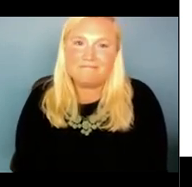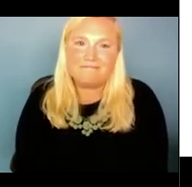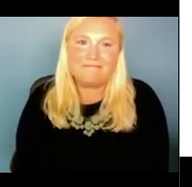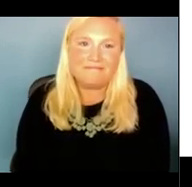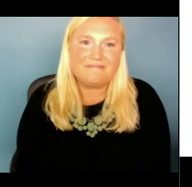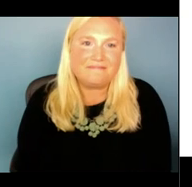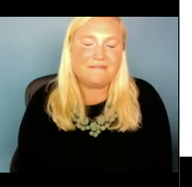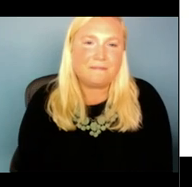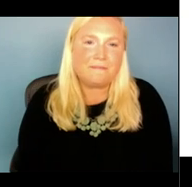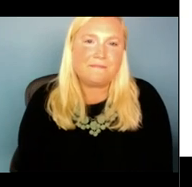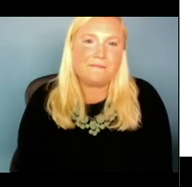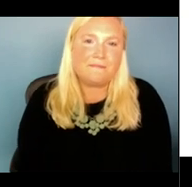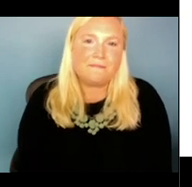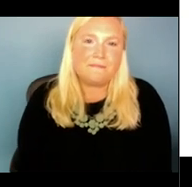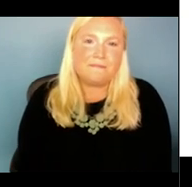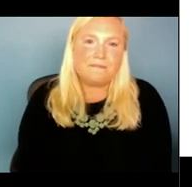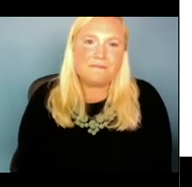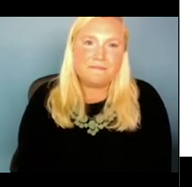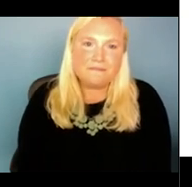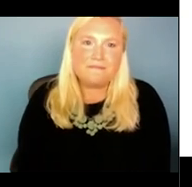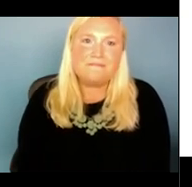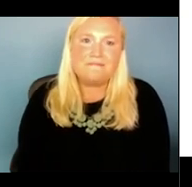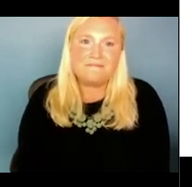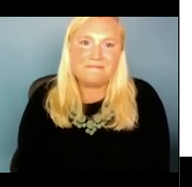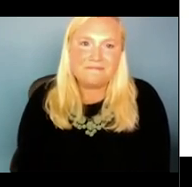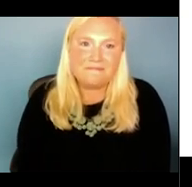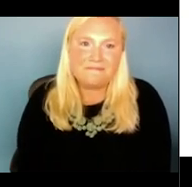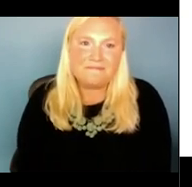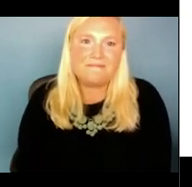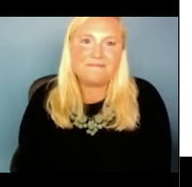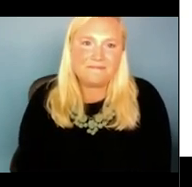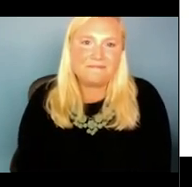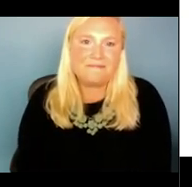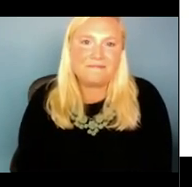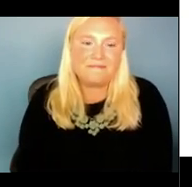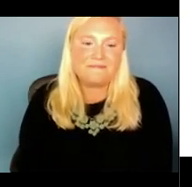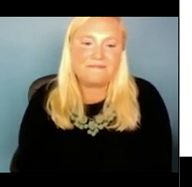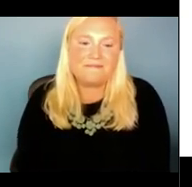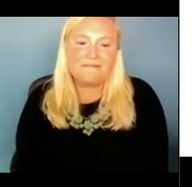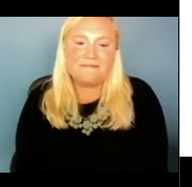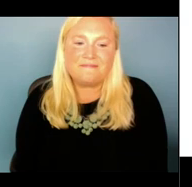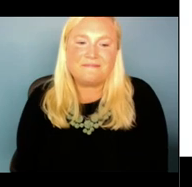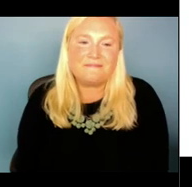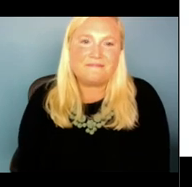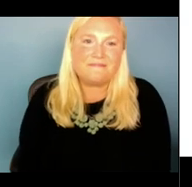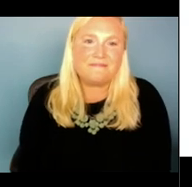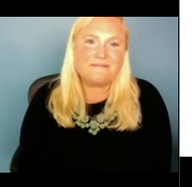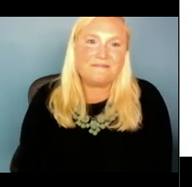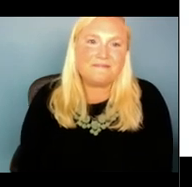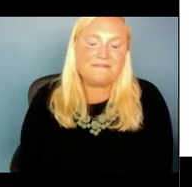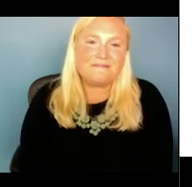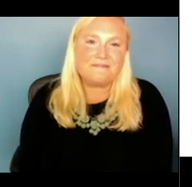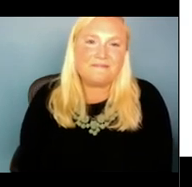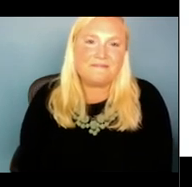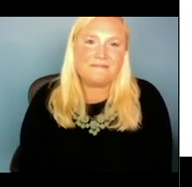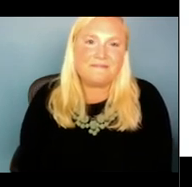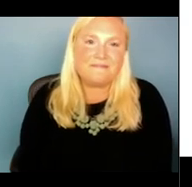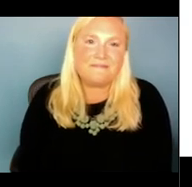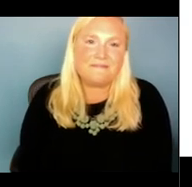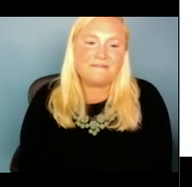recognizing that people speak differently. And that's okay. And as our field of